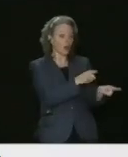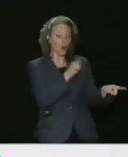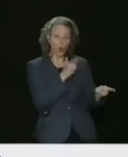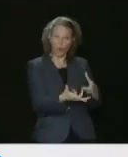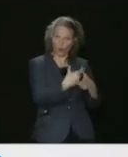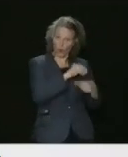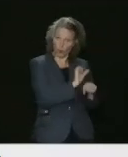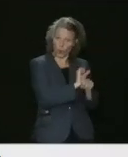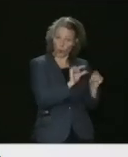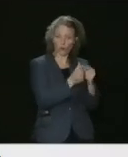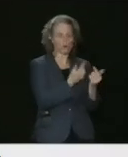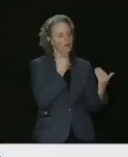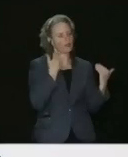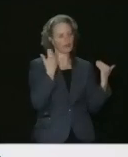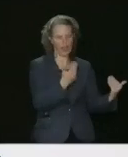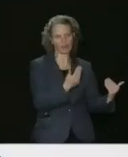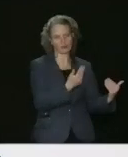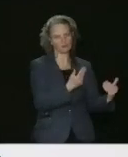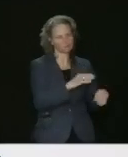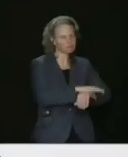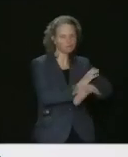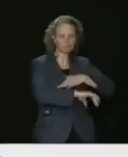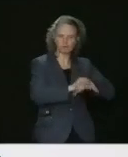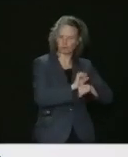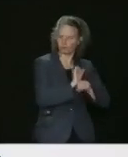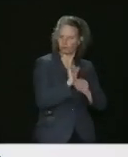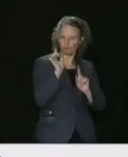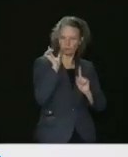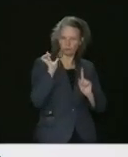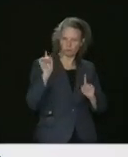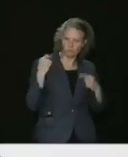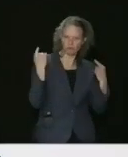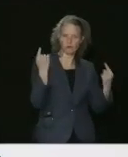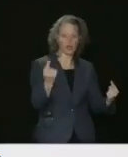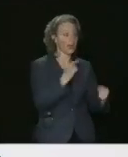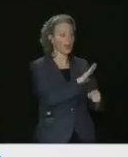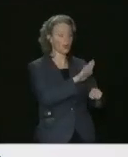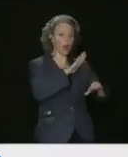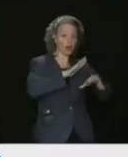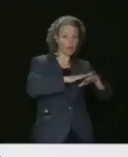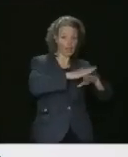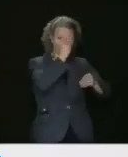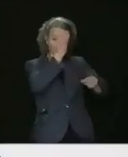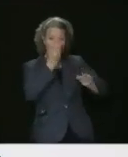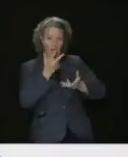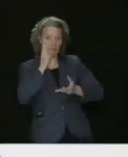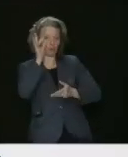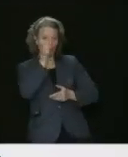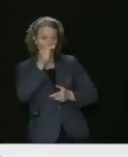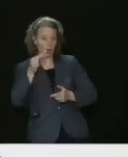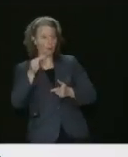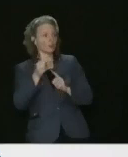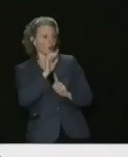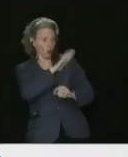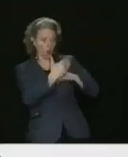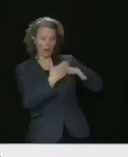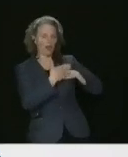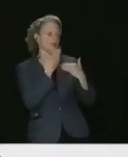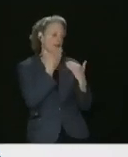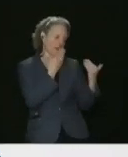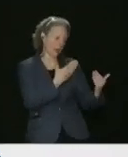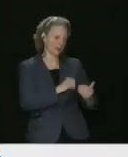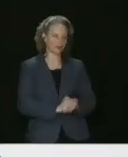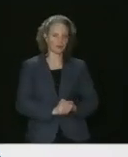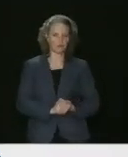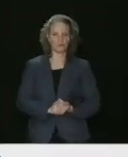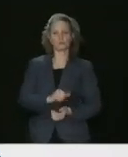them for their hard work and to continue to counsel the Government of Canada in our efforts.